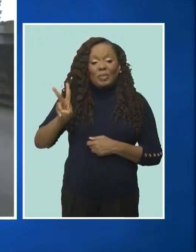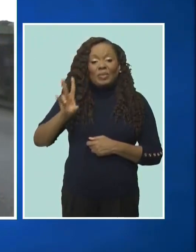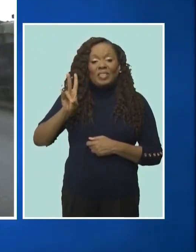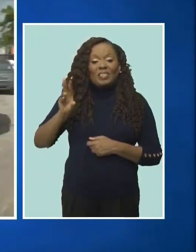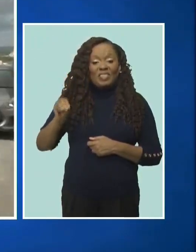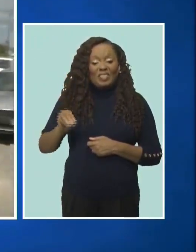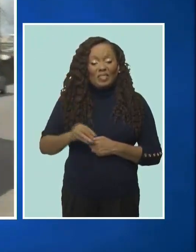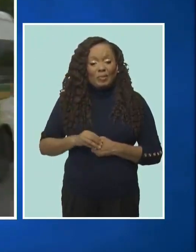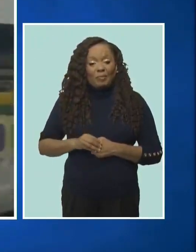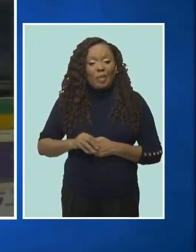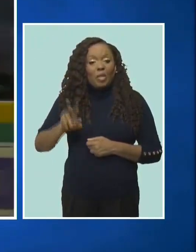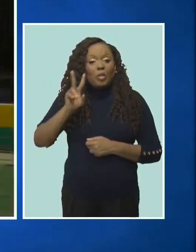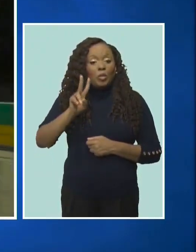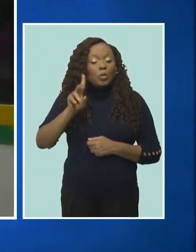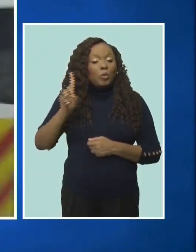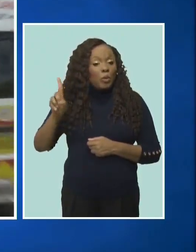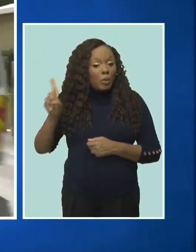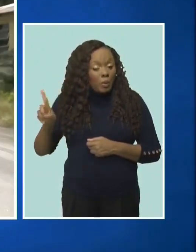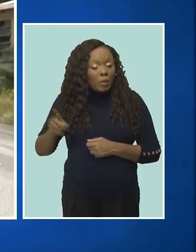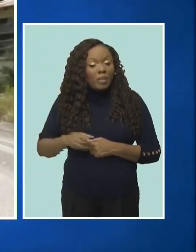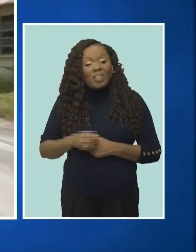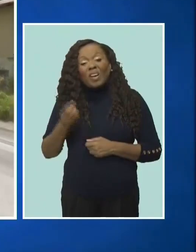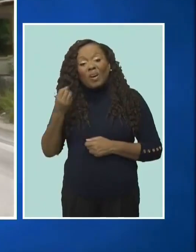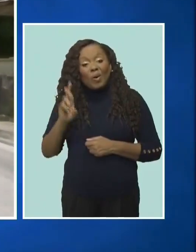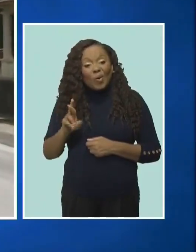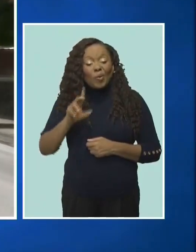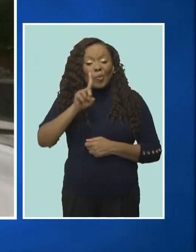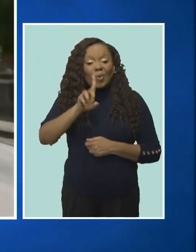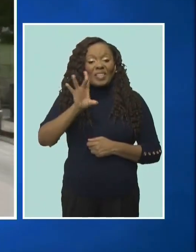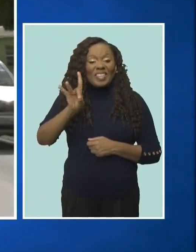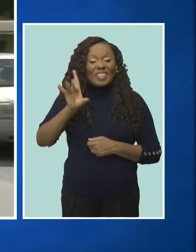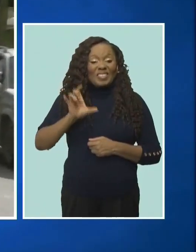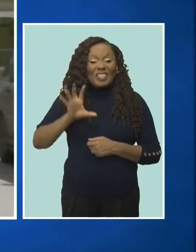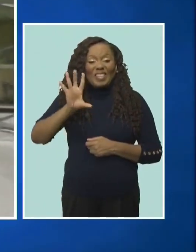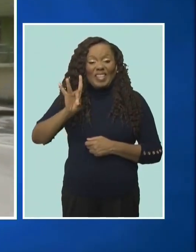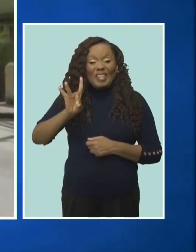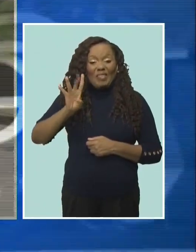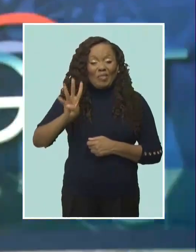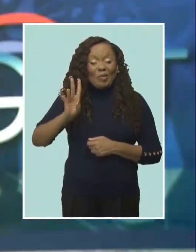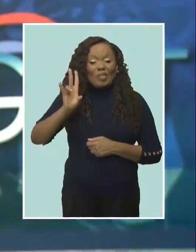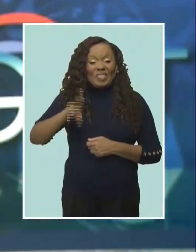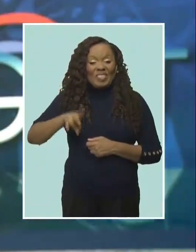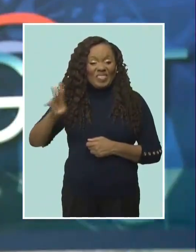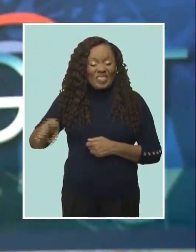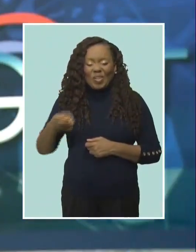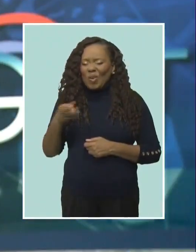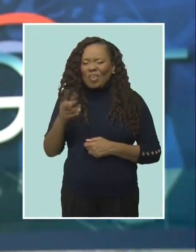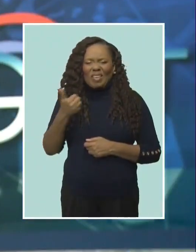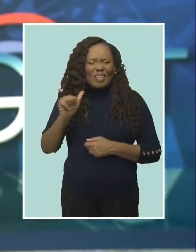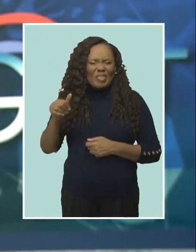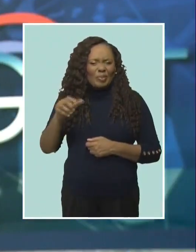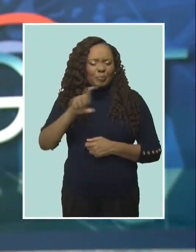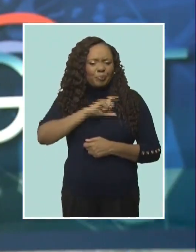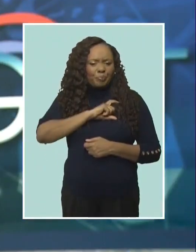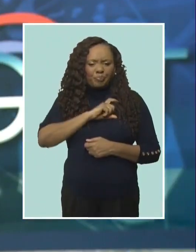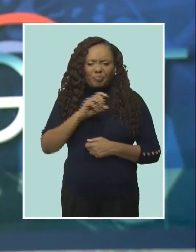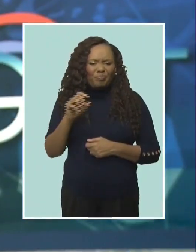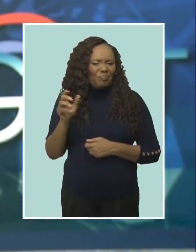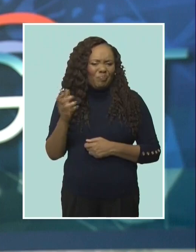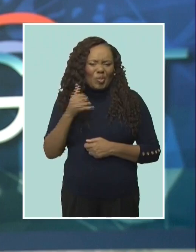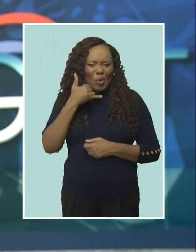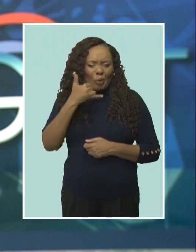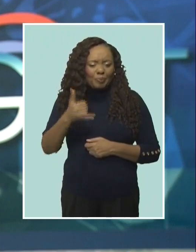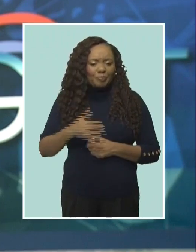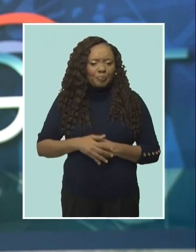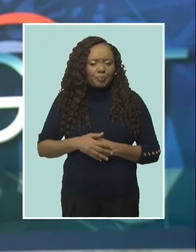430-7270, Police Emergency at 211, Crime Stoppers at 1-800-8477, or the nearest police station. The public